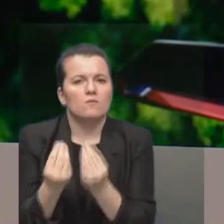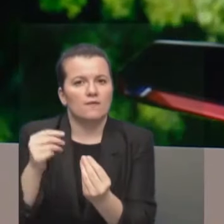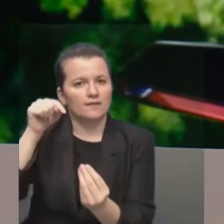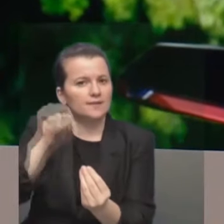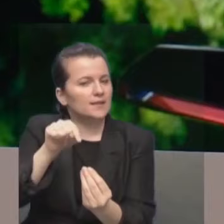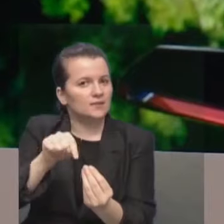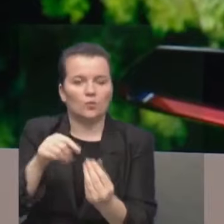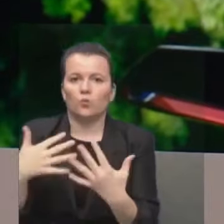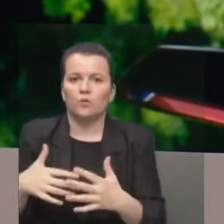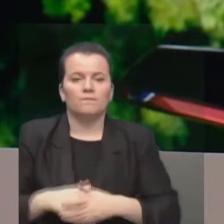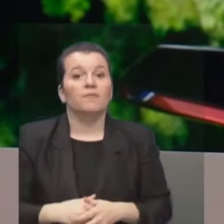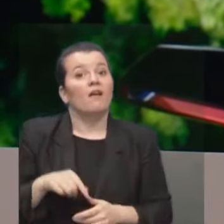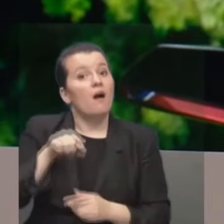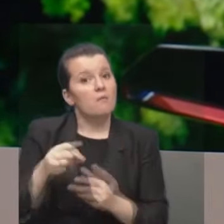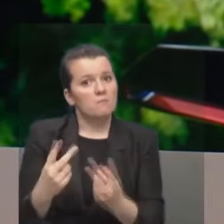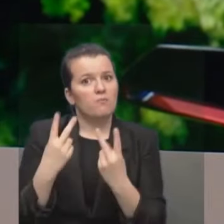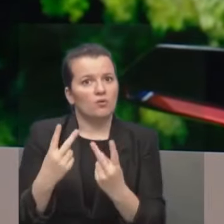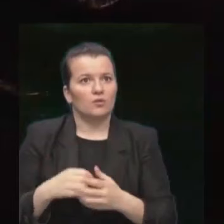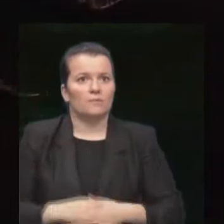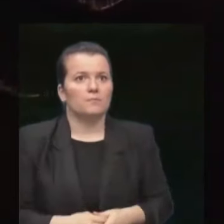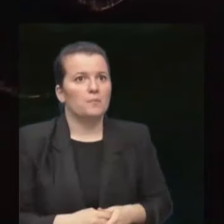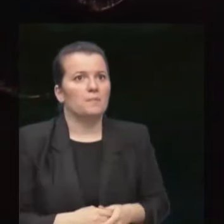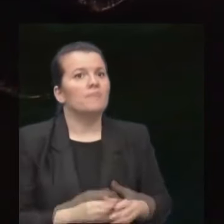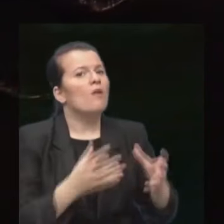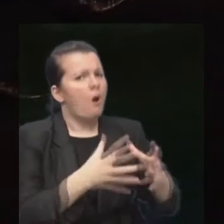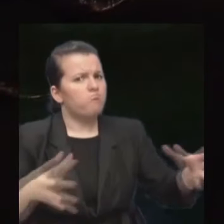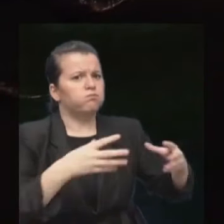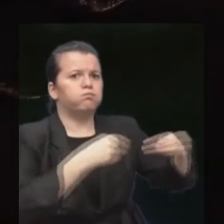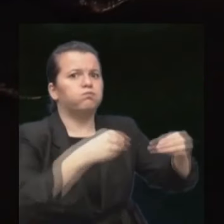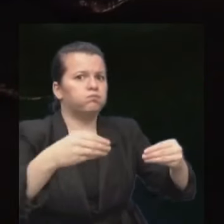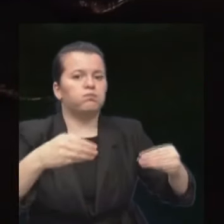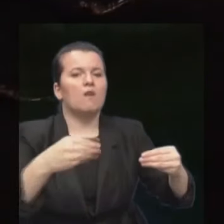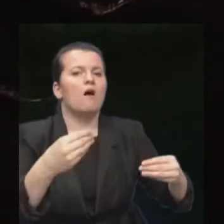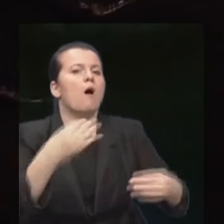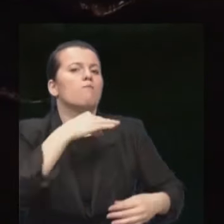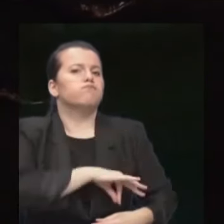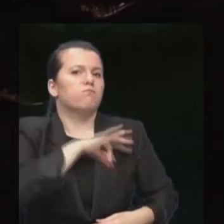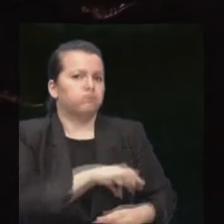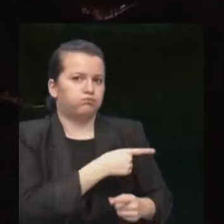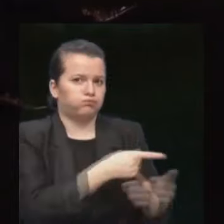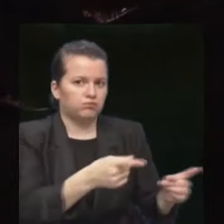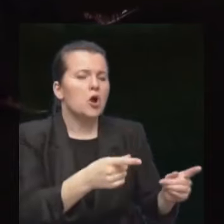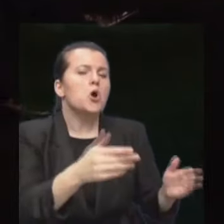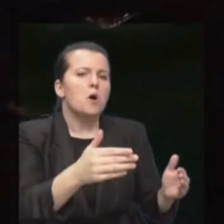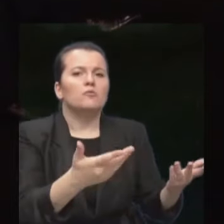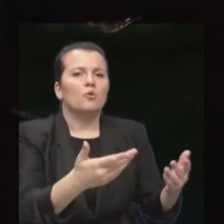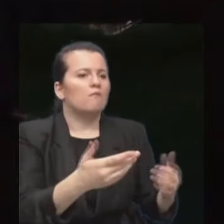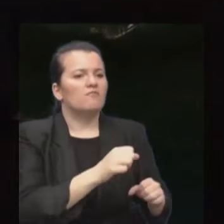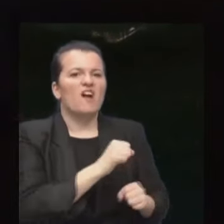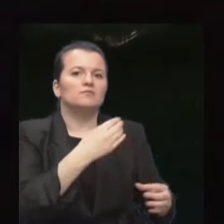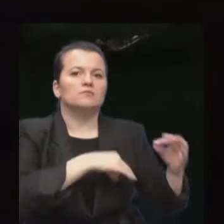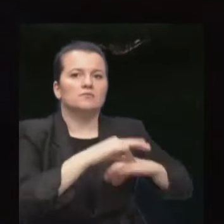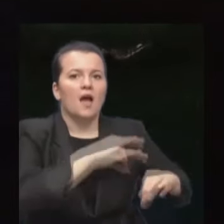high volumes that were, in fact, dilutive in terms of profitability. Now, of course, in the short run, there's a price to pay for that.